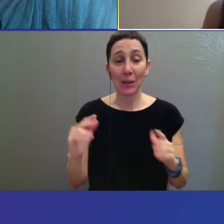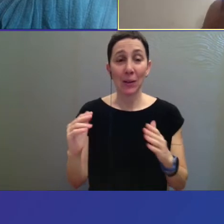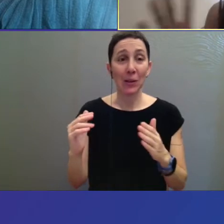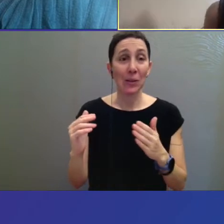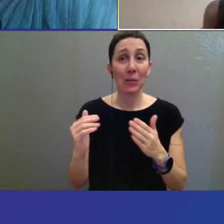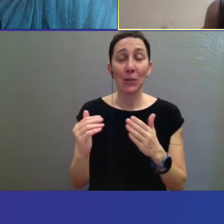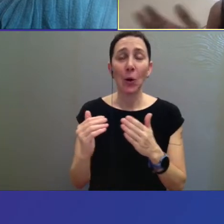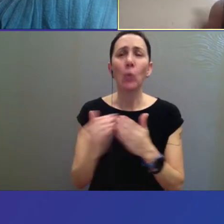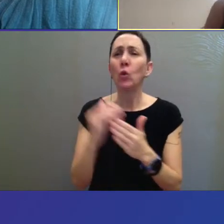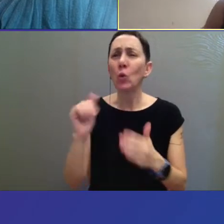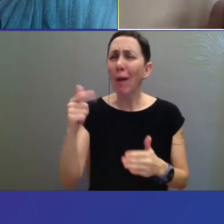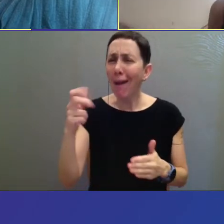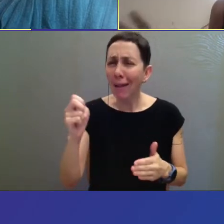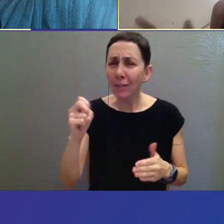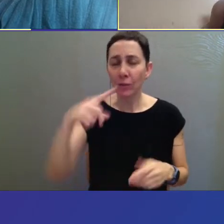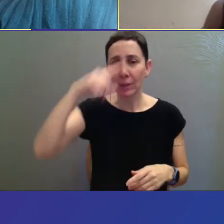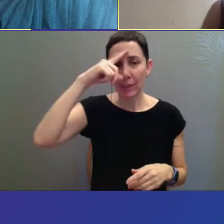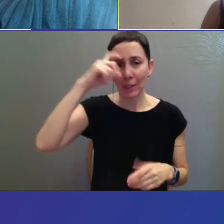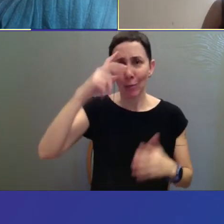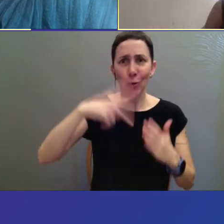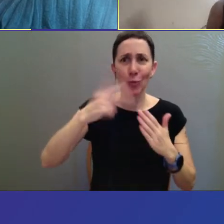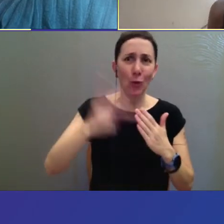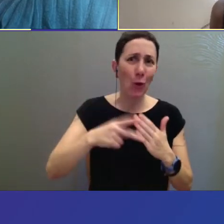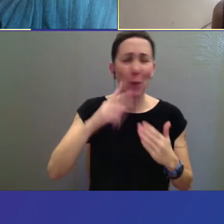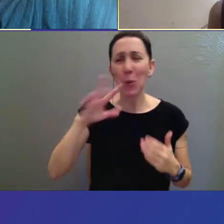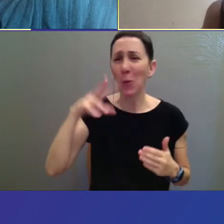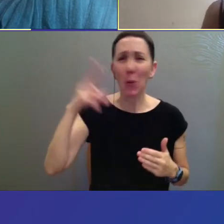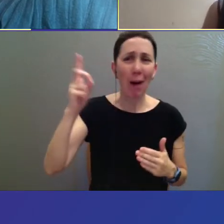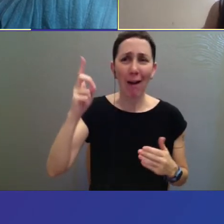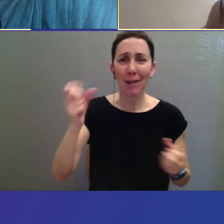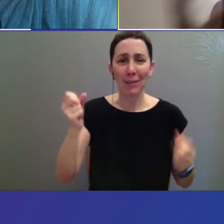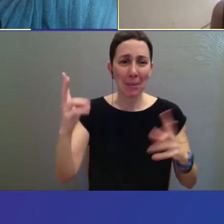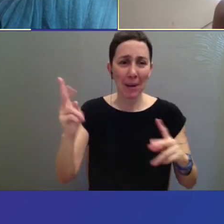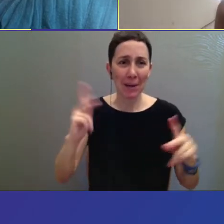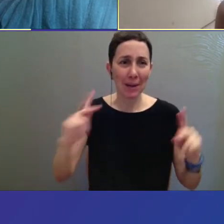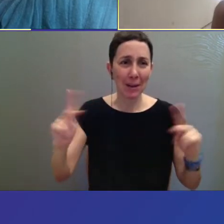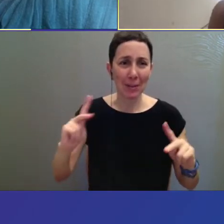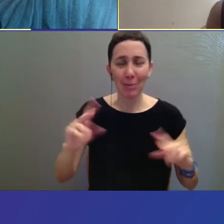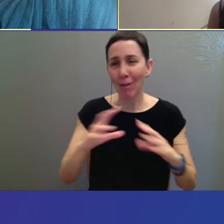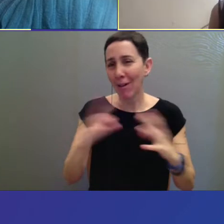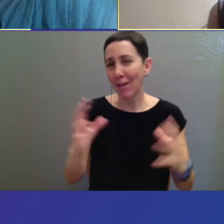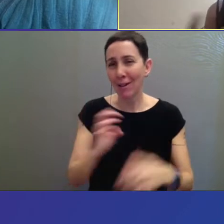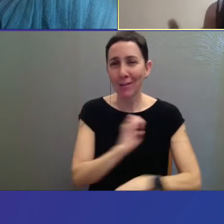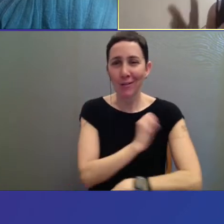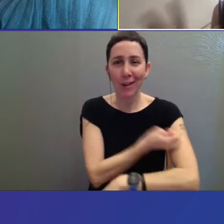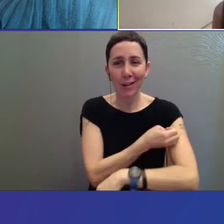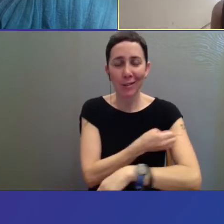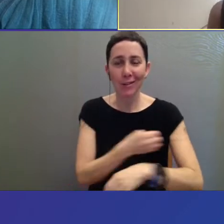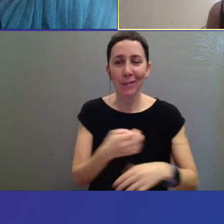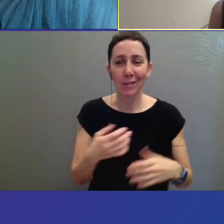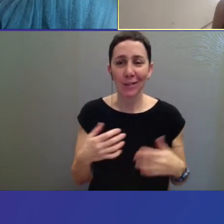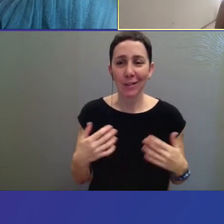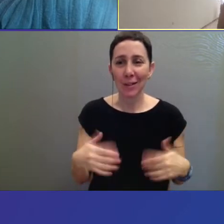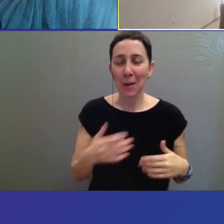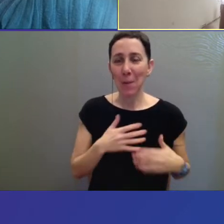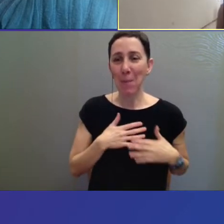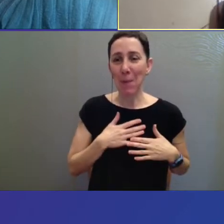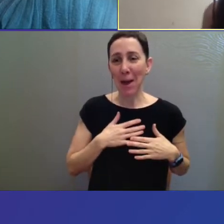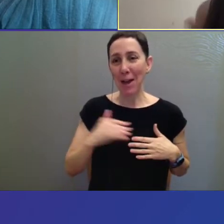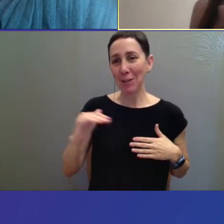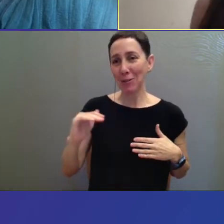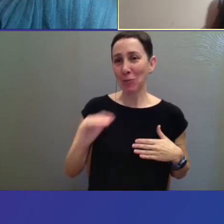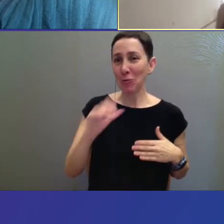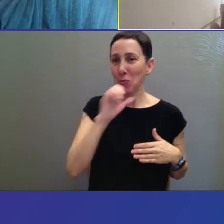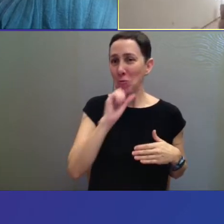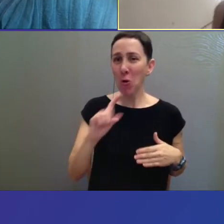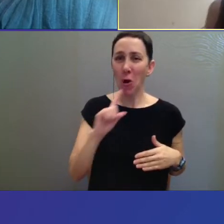this summer program, and it's wild, and it's like a lot of people, and there's lots of energy, and, my little one at 1